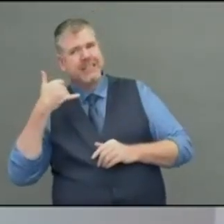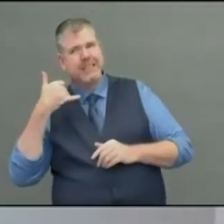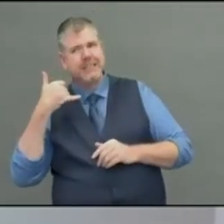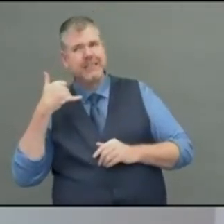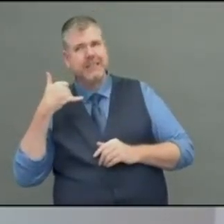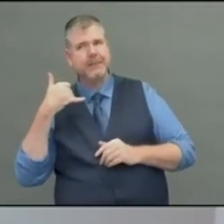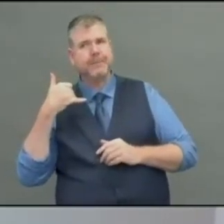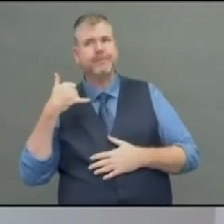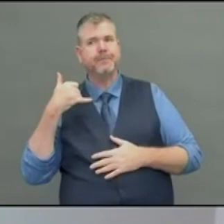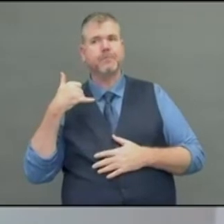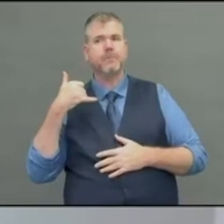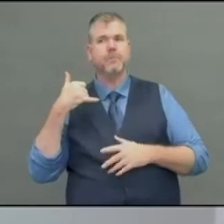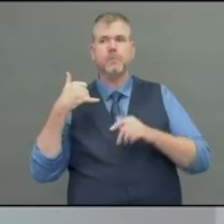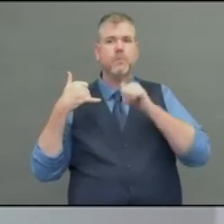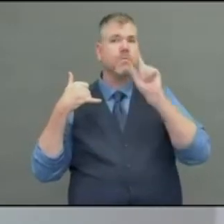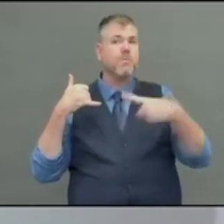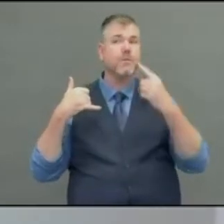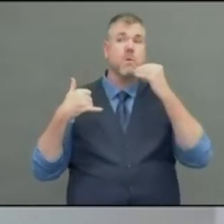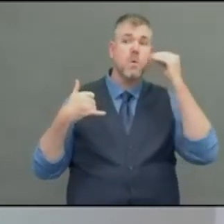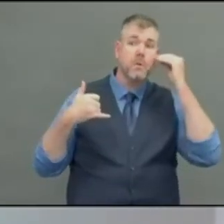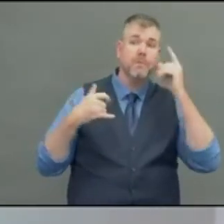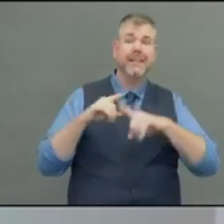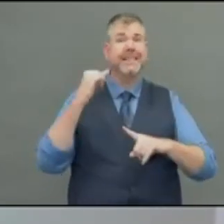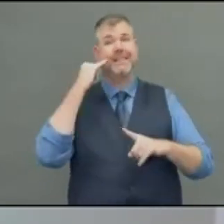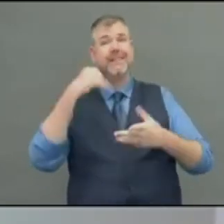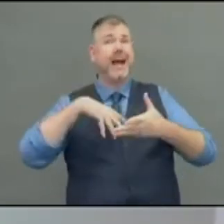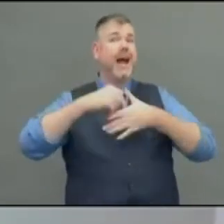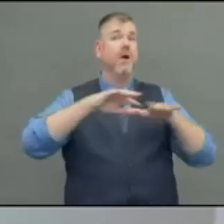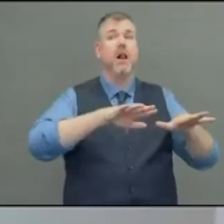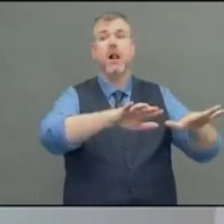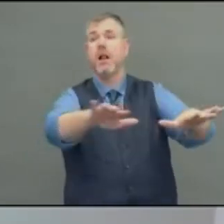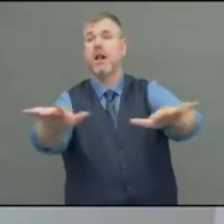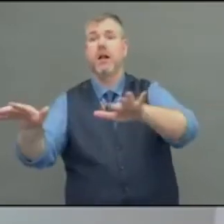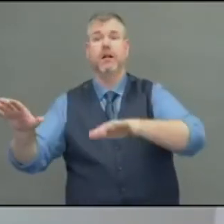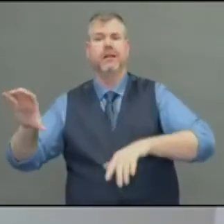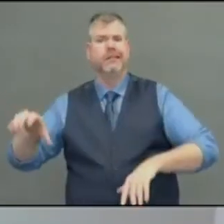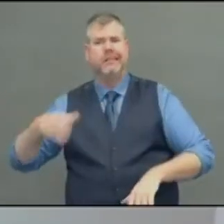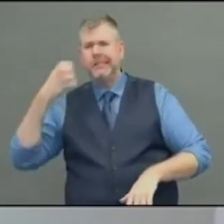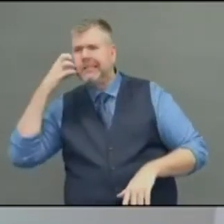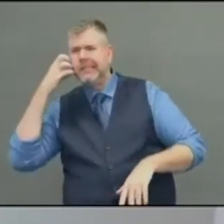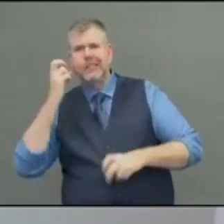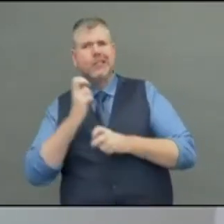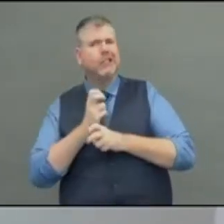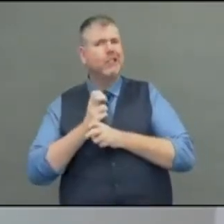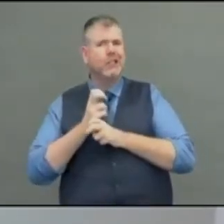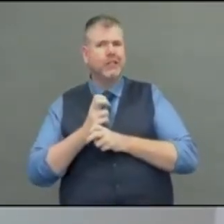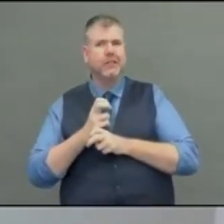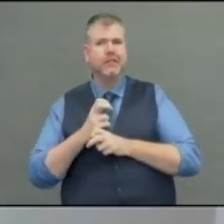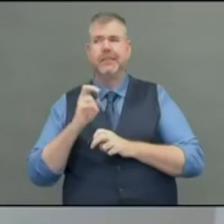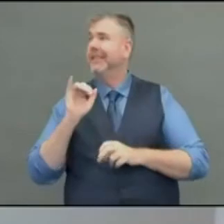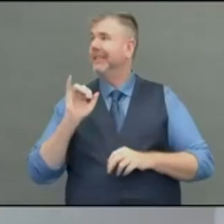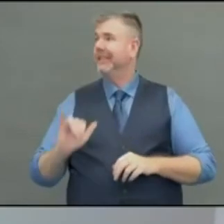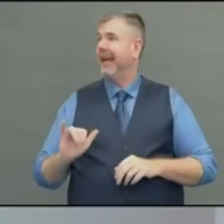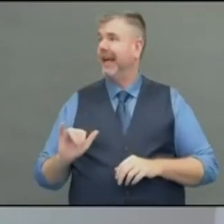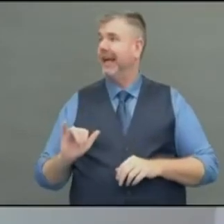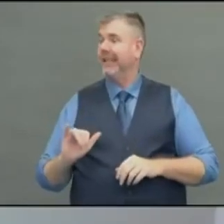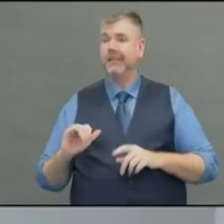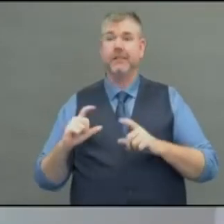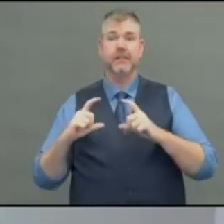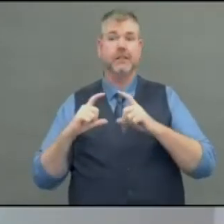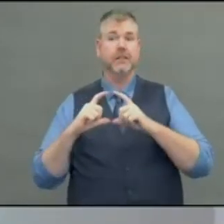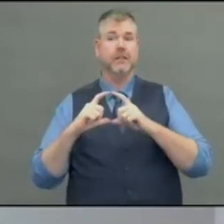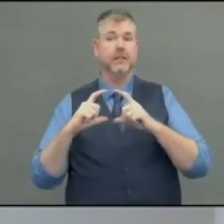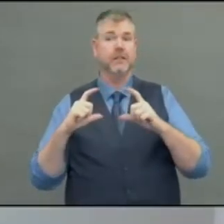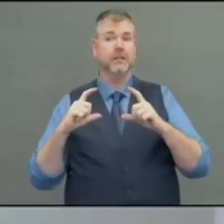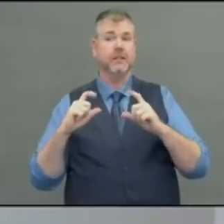just when she's at home. So this little handset here will ring when you call her cell phone, and she can pick up on this